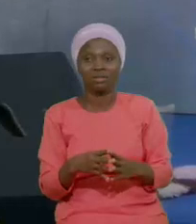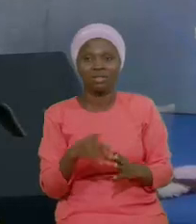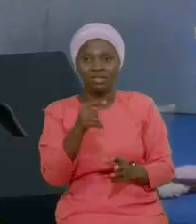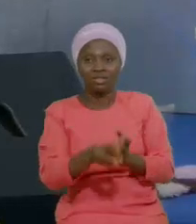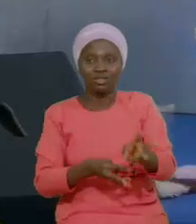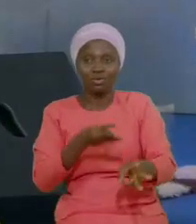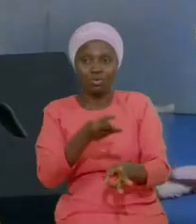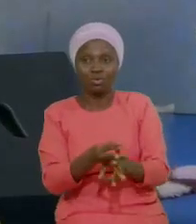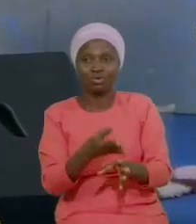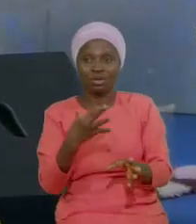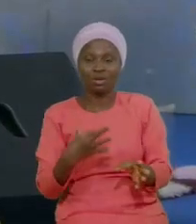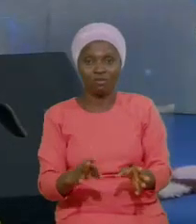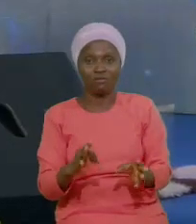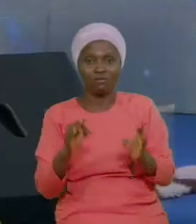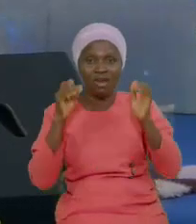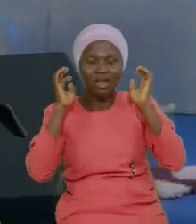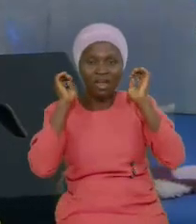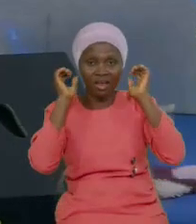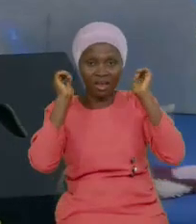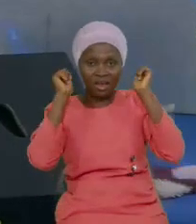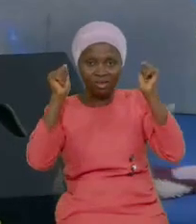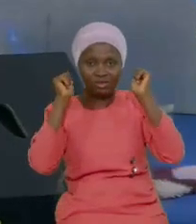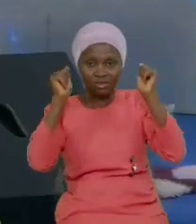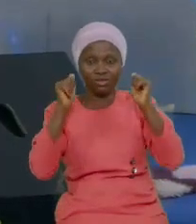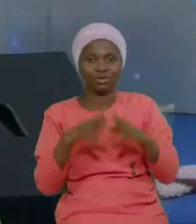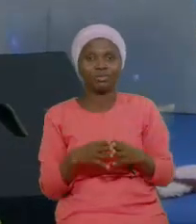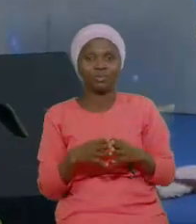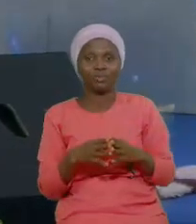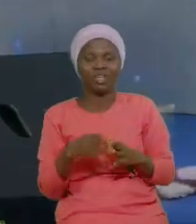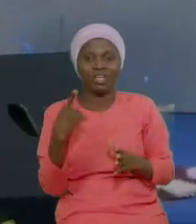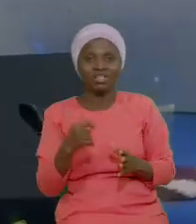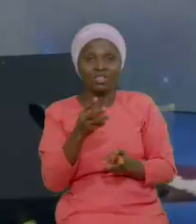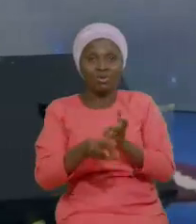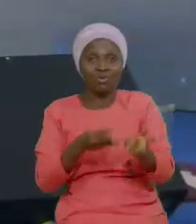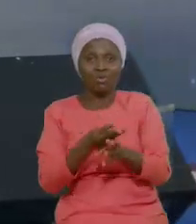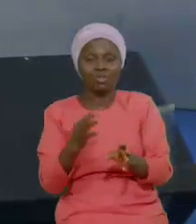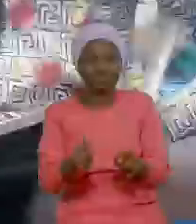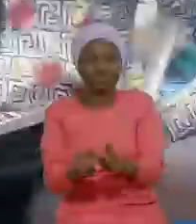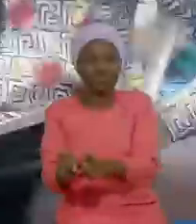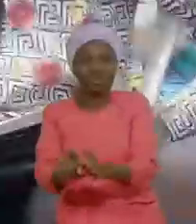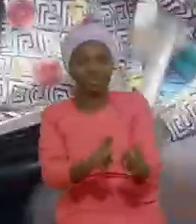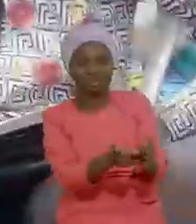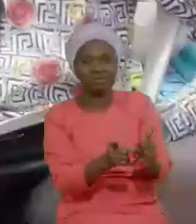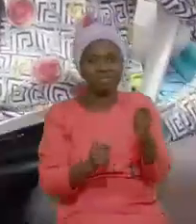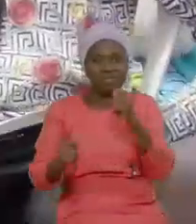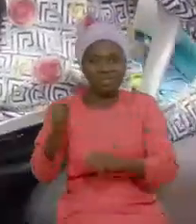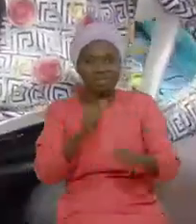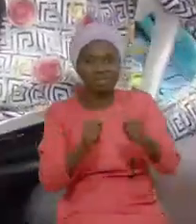world of education, the world of different scientific subjects.